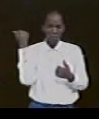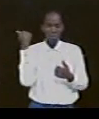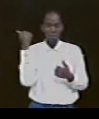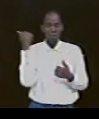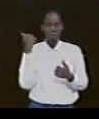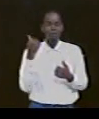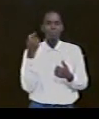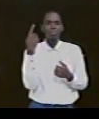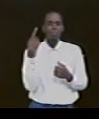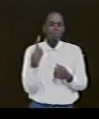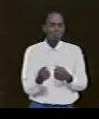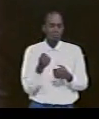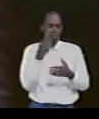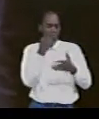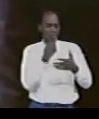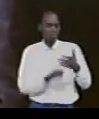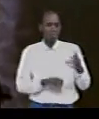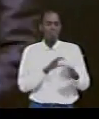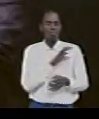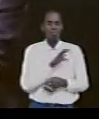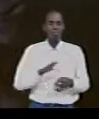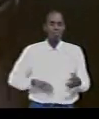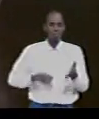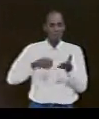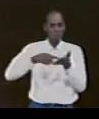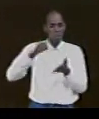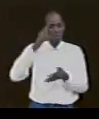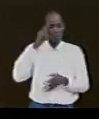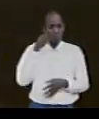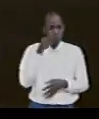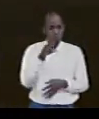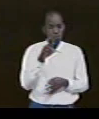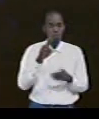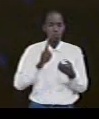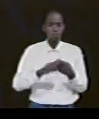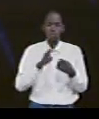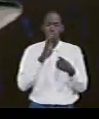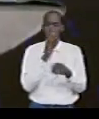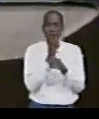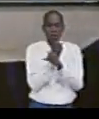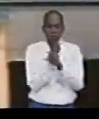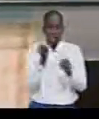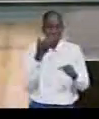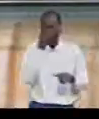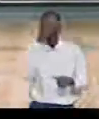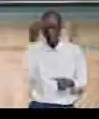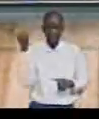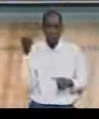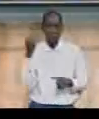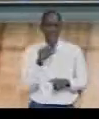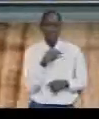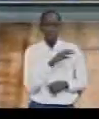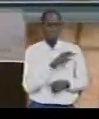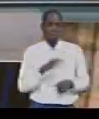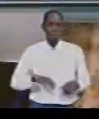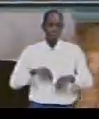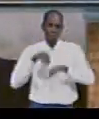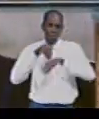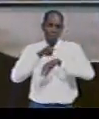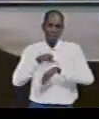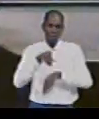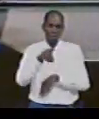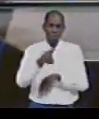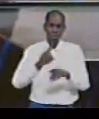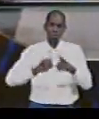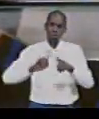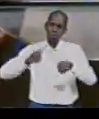the price Christ paid for you? For you to get saved, and then he sends you on an errand, and